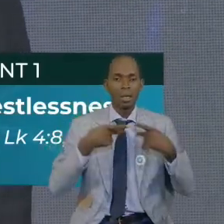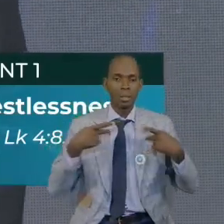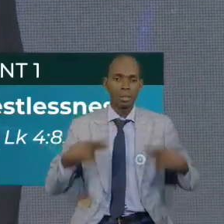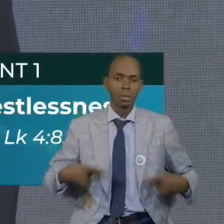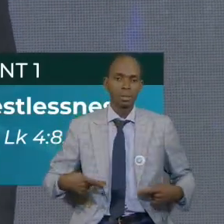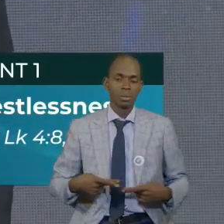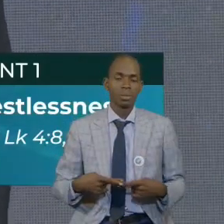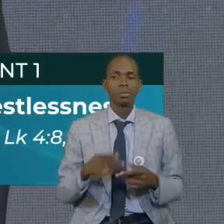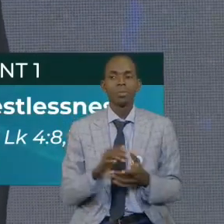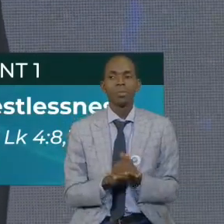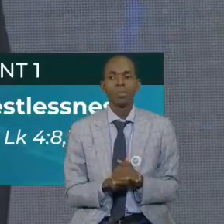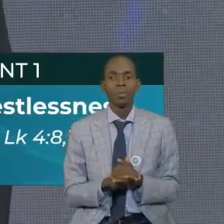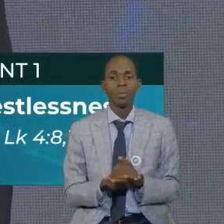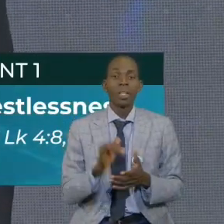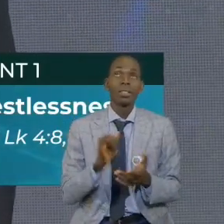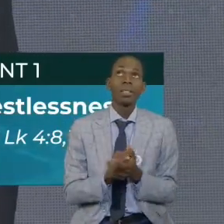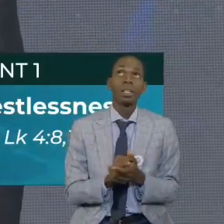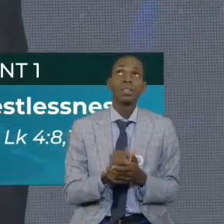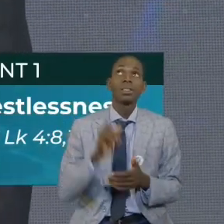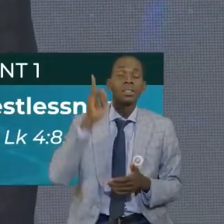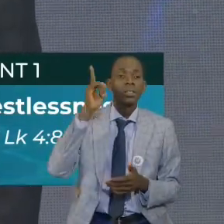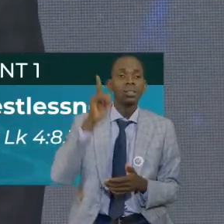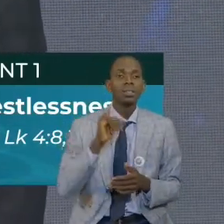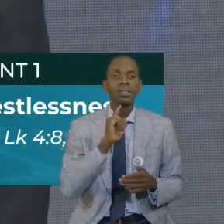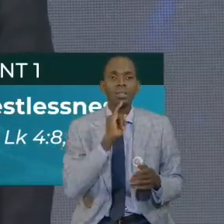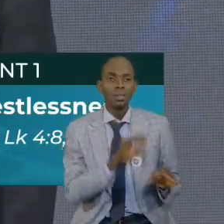that is passed into the heavens.